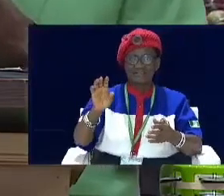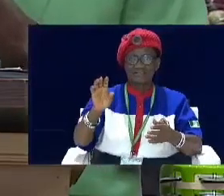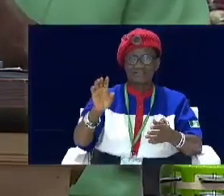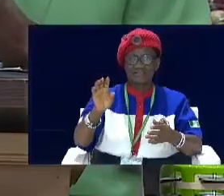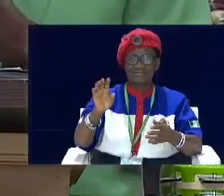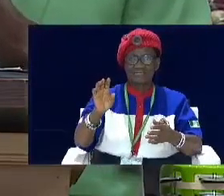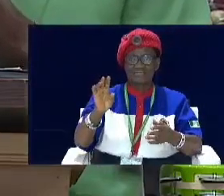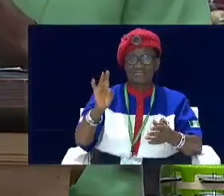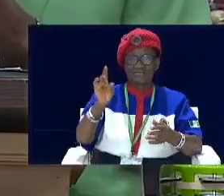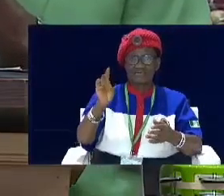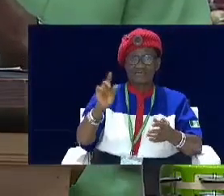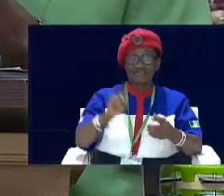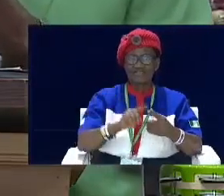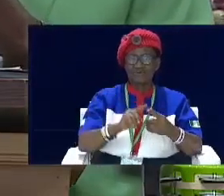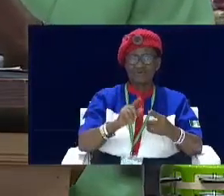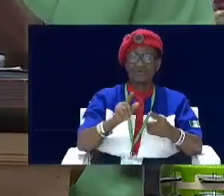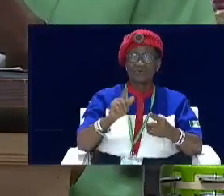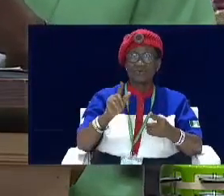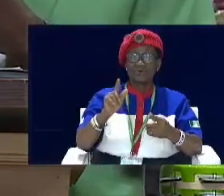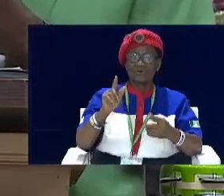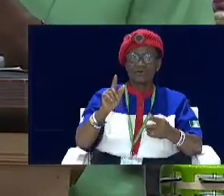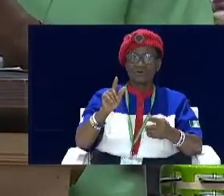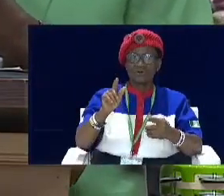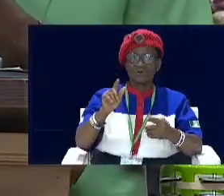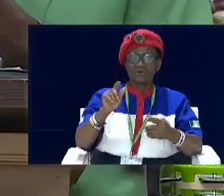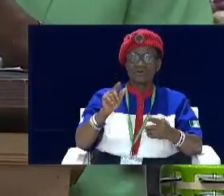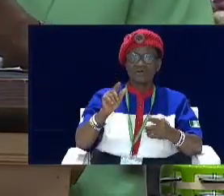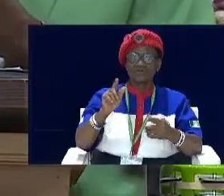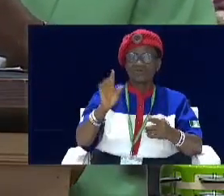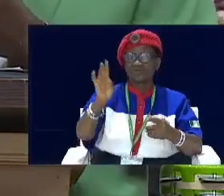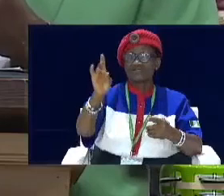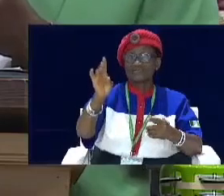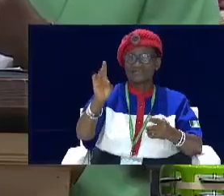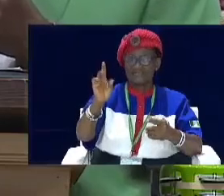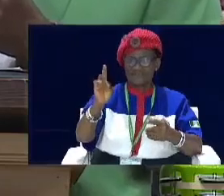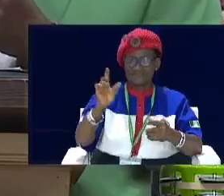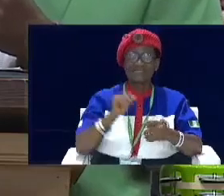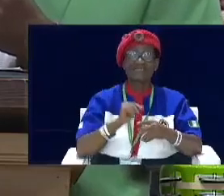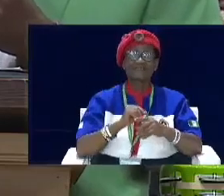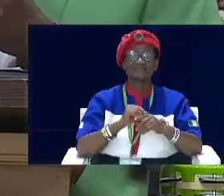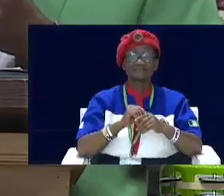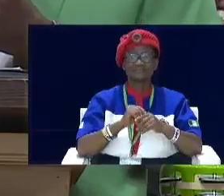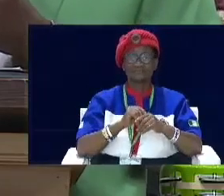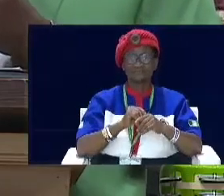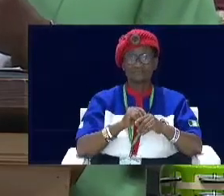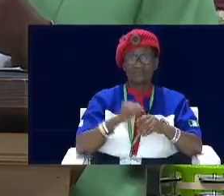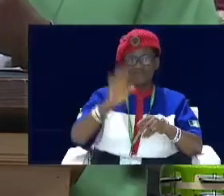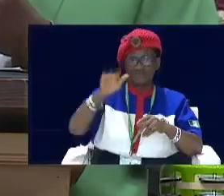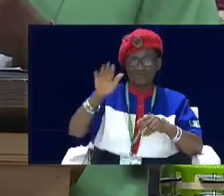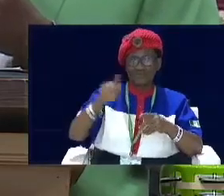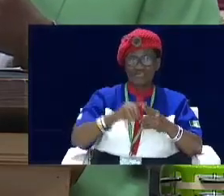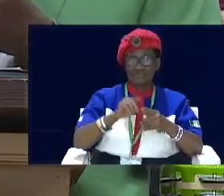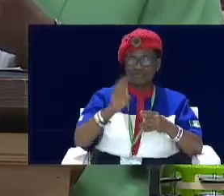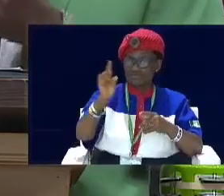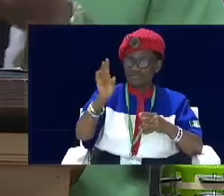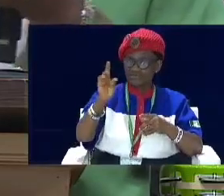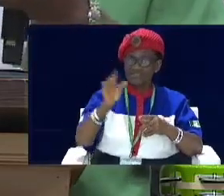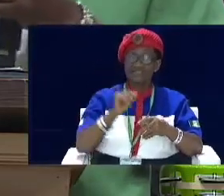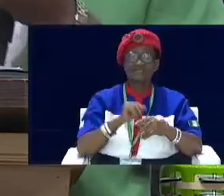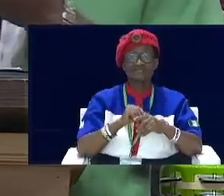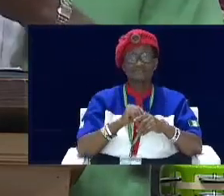de iketadinogun. Deuteronomy 21:15 to 17. Deuteronomy ori kokanlelogun ese keedogun de